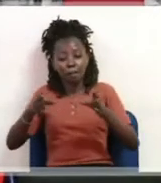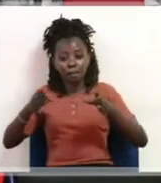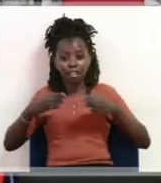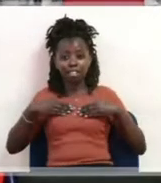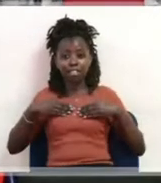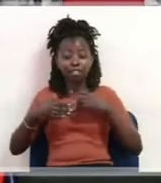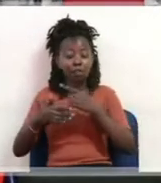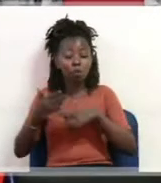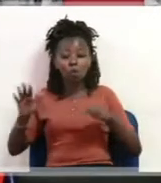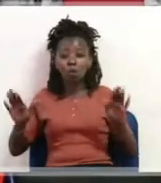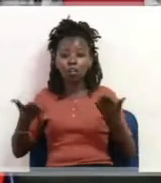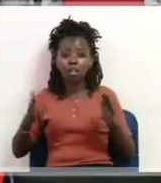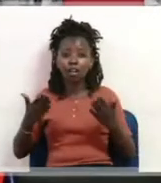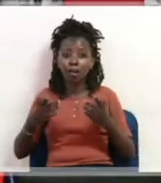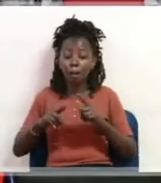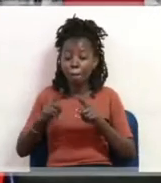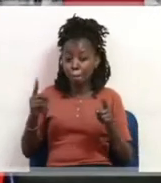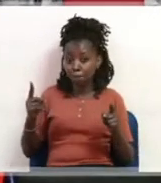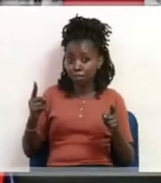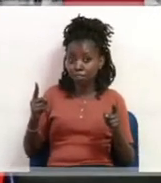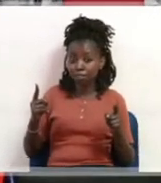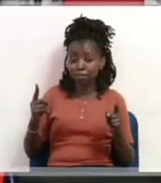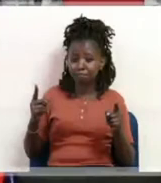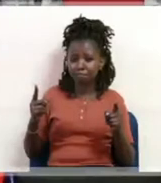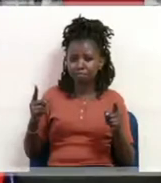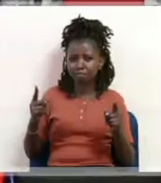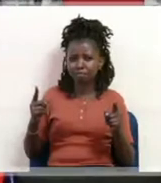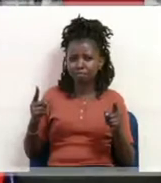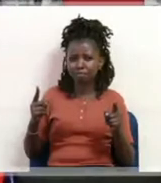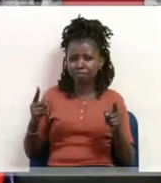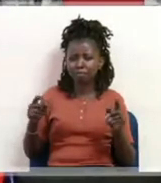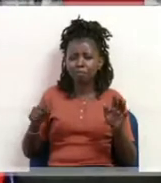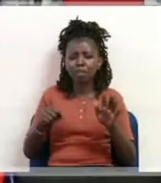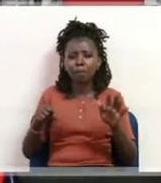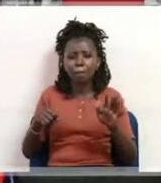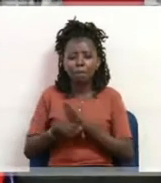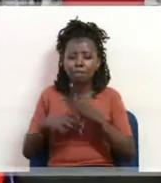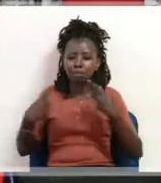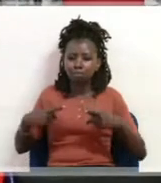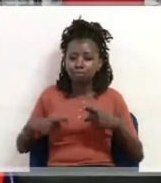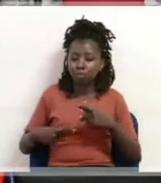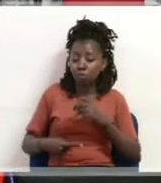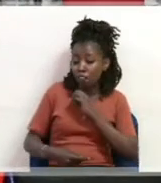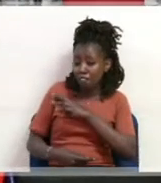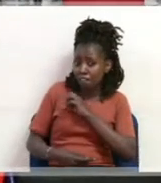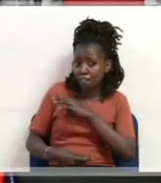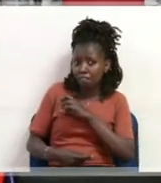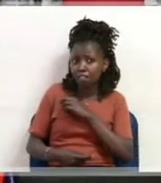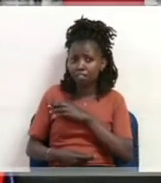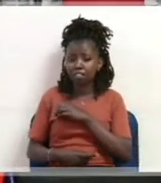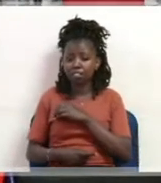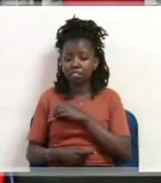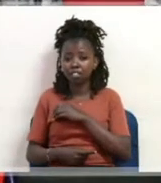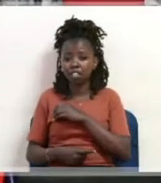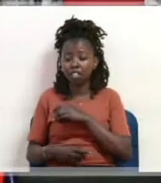happening gratefully. But you know what is happening? It scares some of us. You start bending without